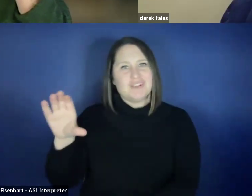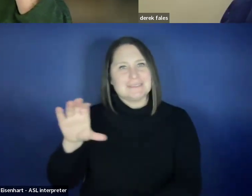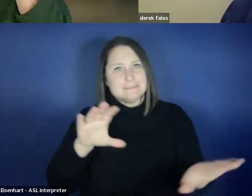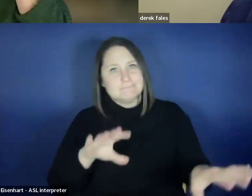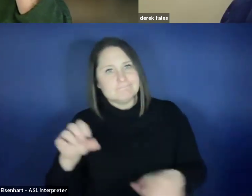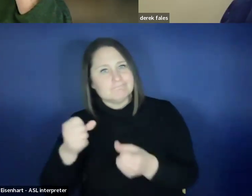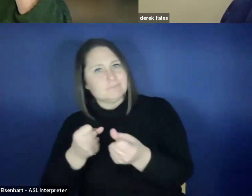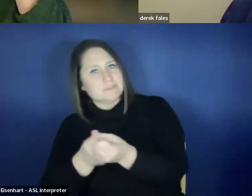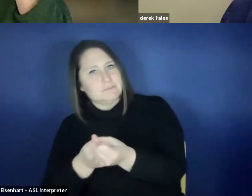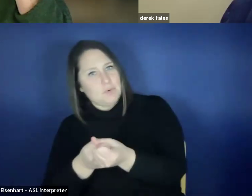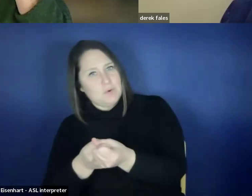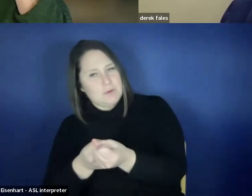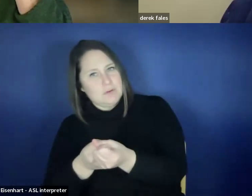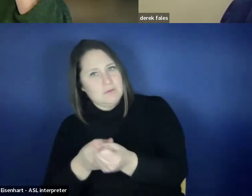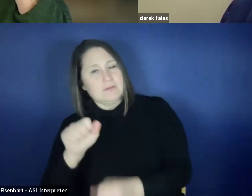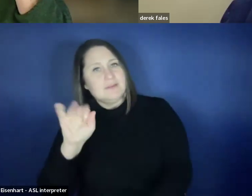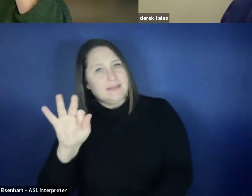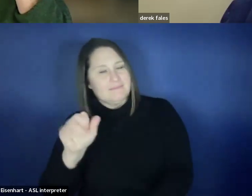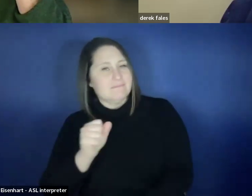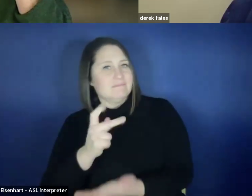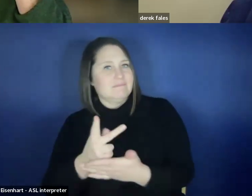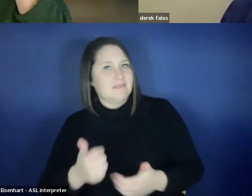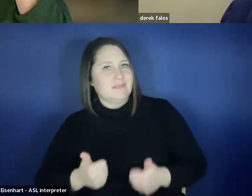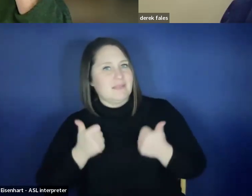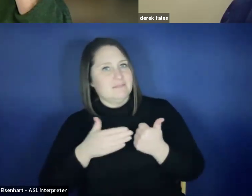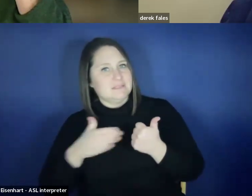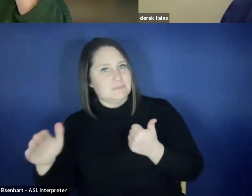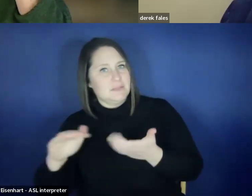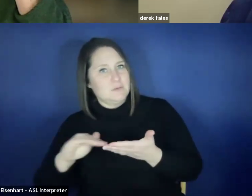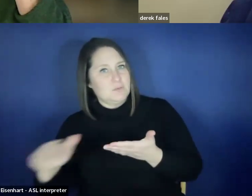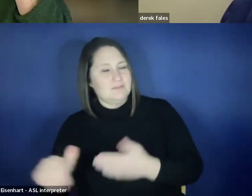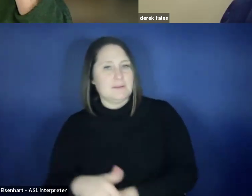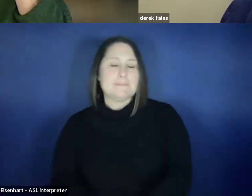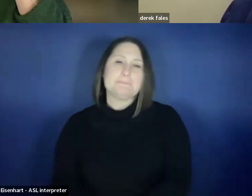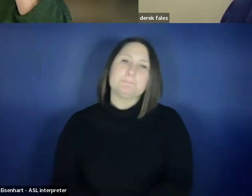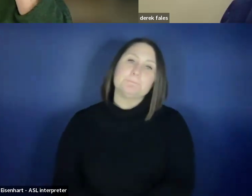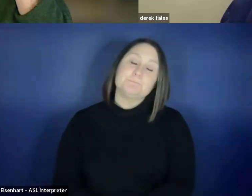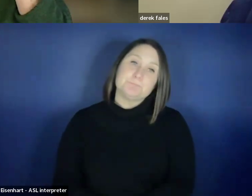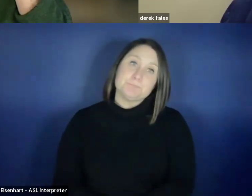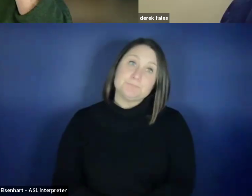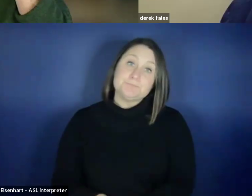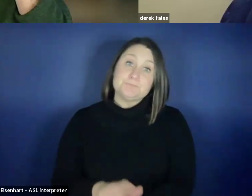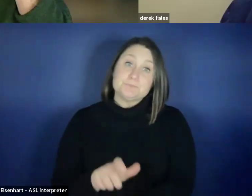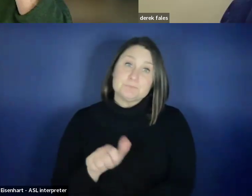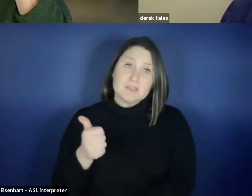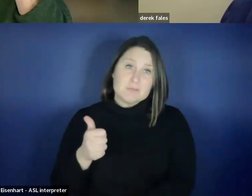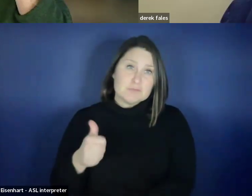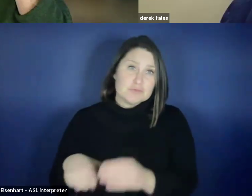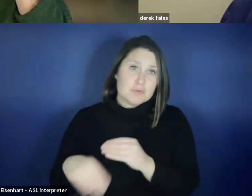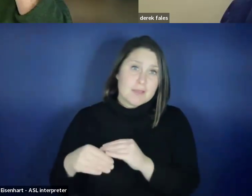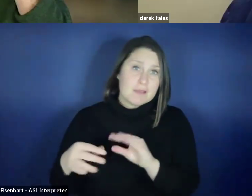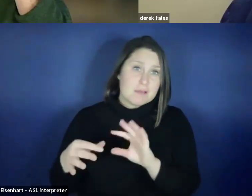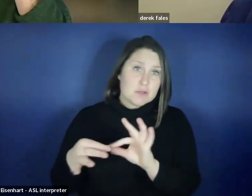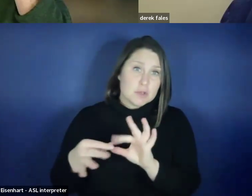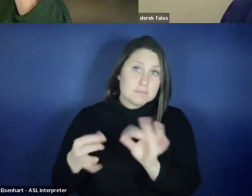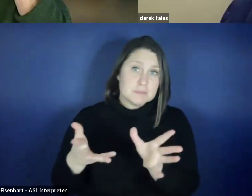them if they have a lifespan waiver, if they're in the lifespan waiver. Anybody else have anything to add to that?